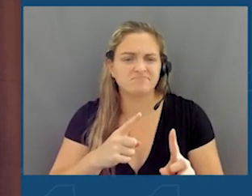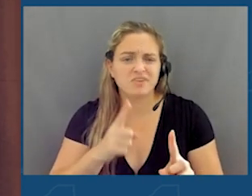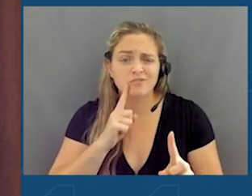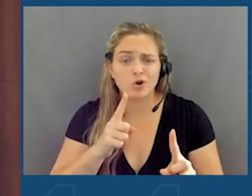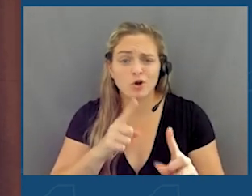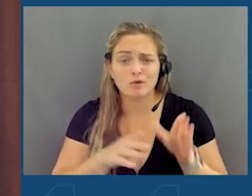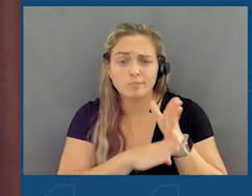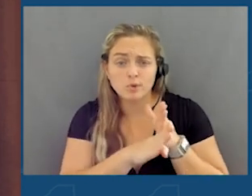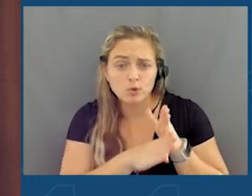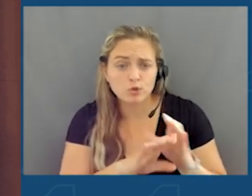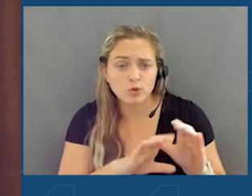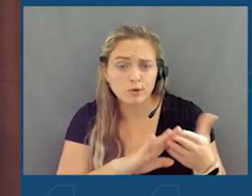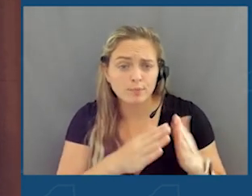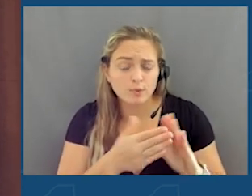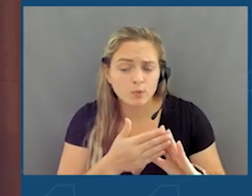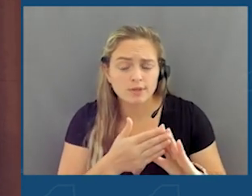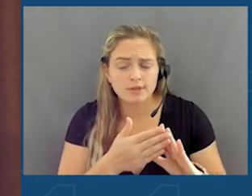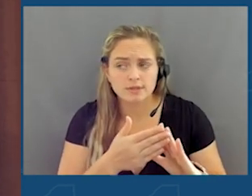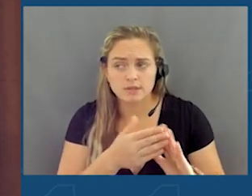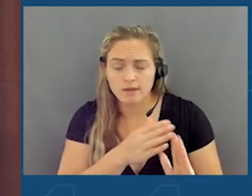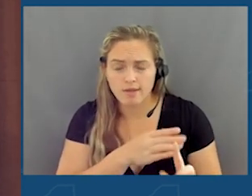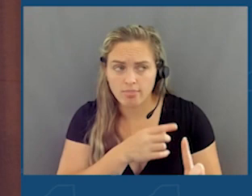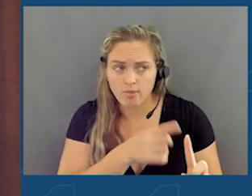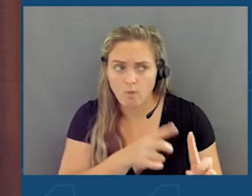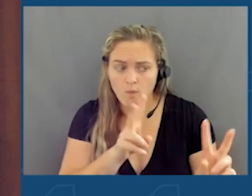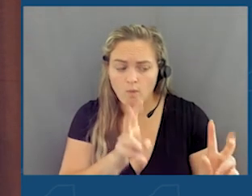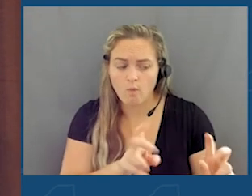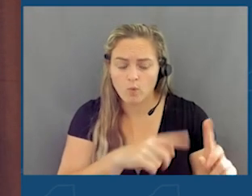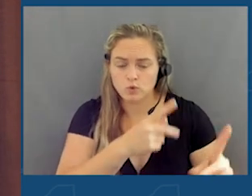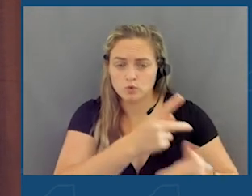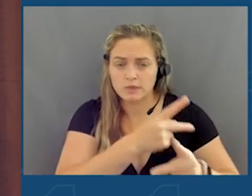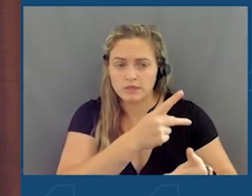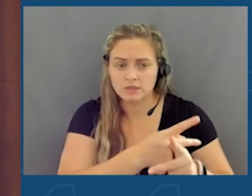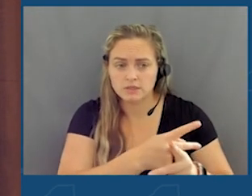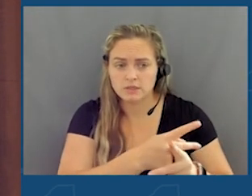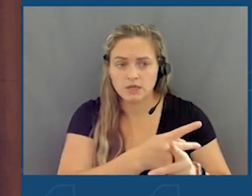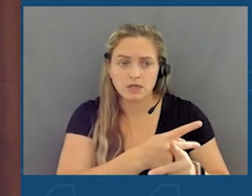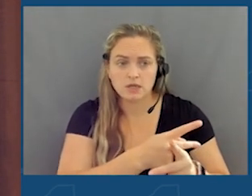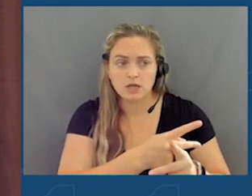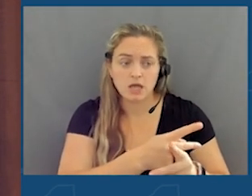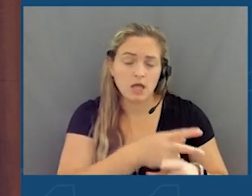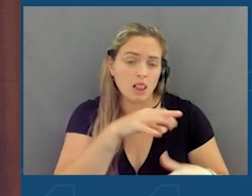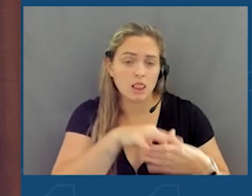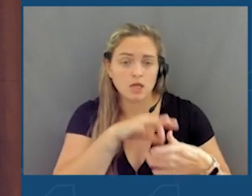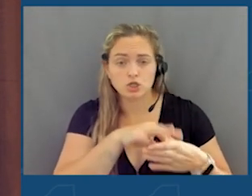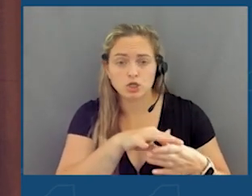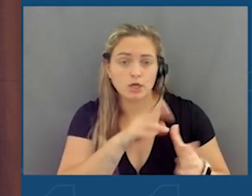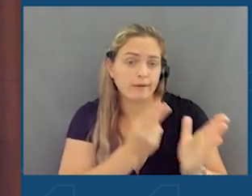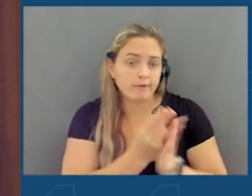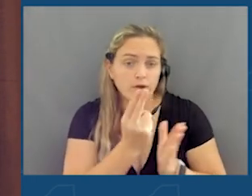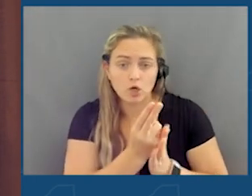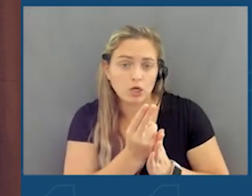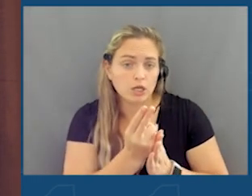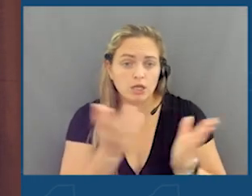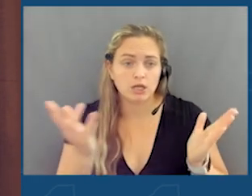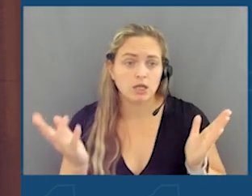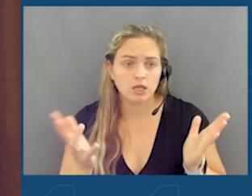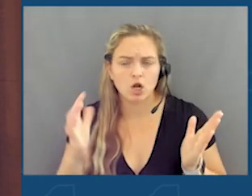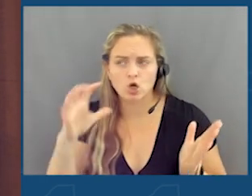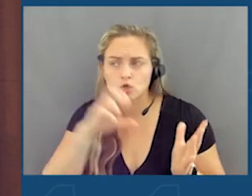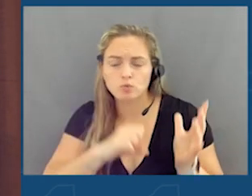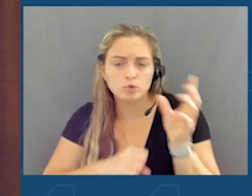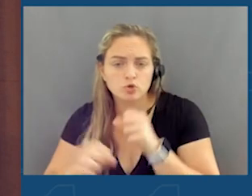communities, all under the pretense of maintaining election integrity. They're making assumptions that